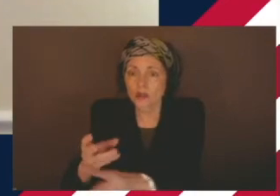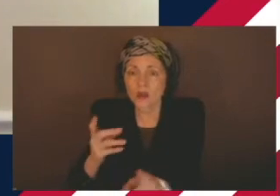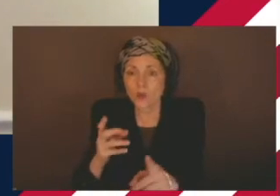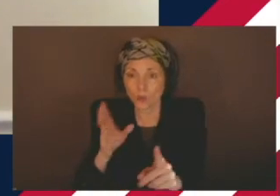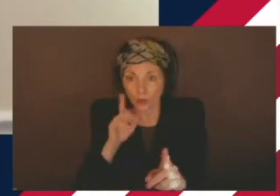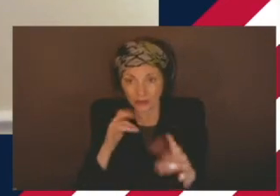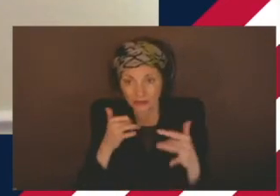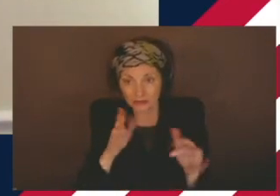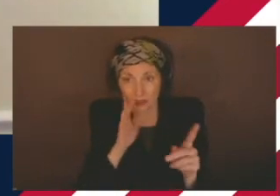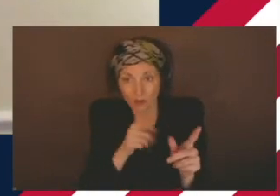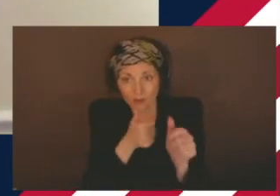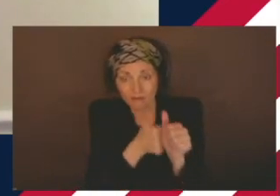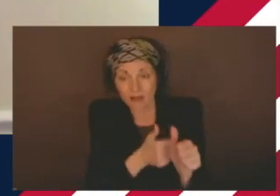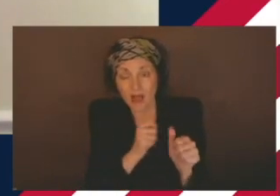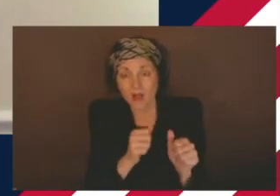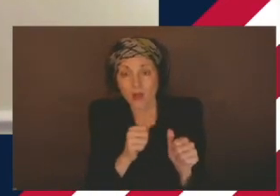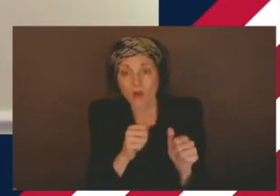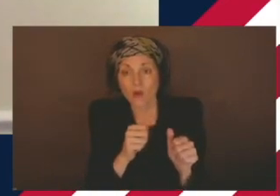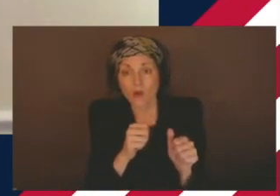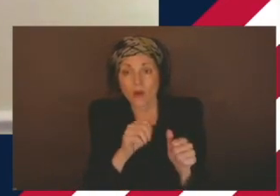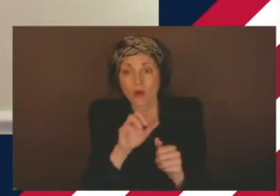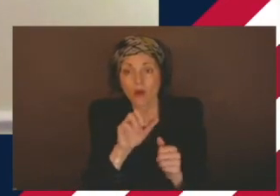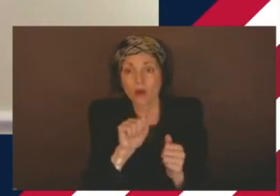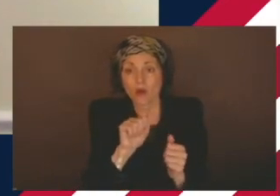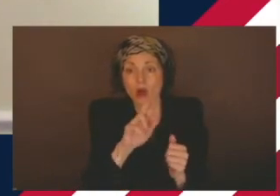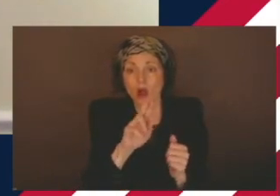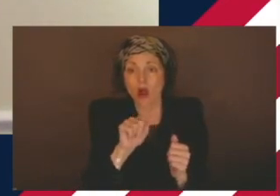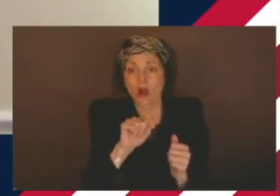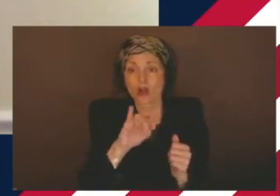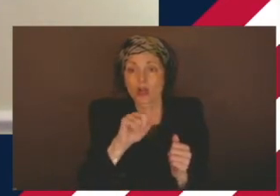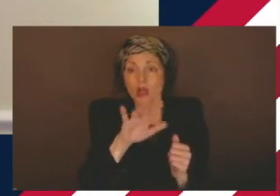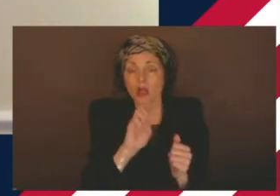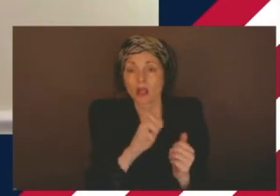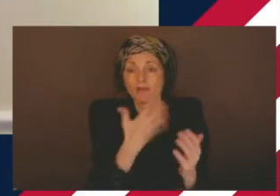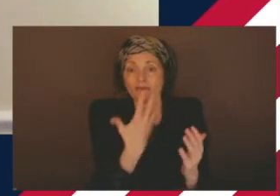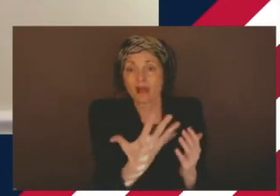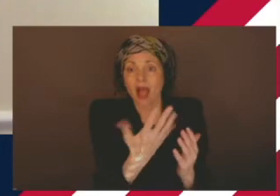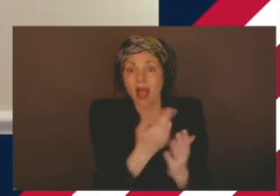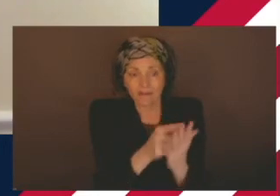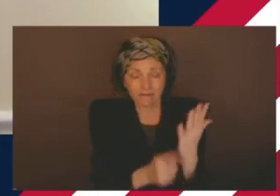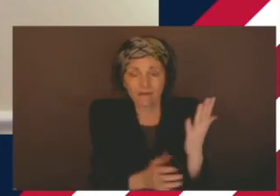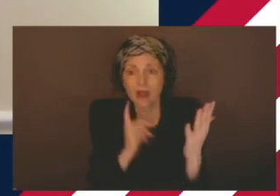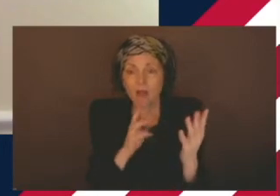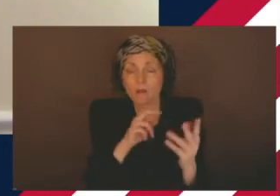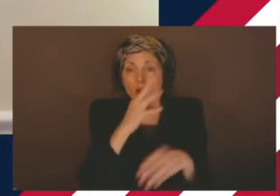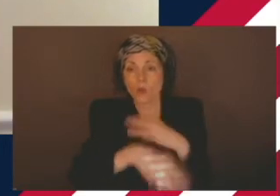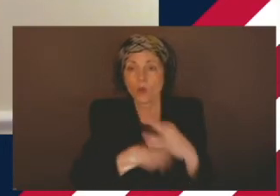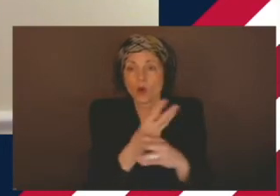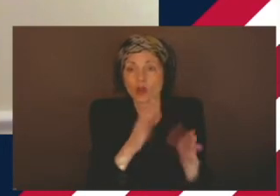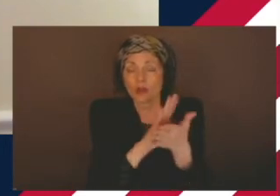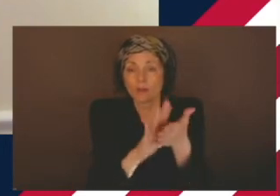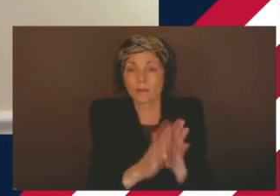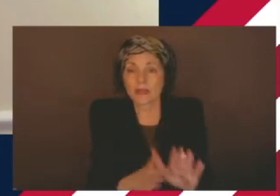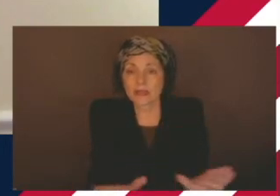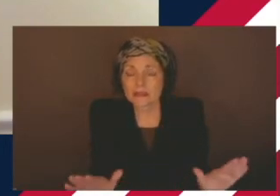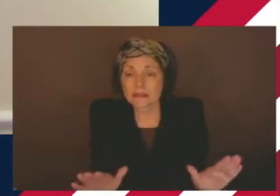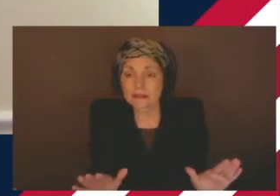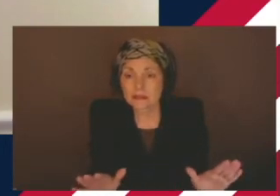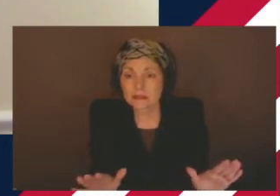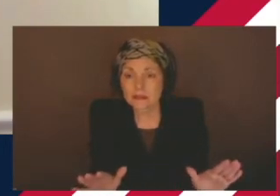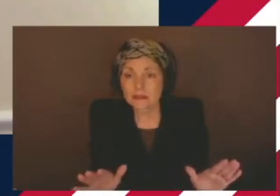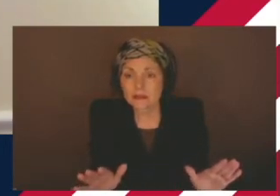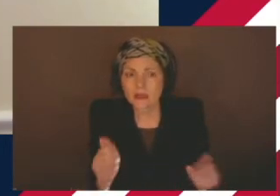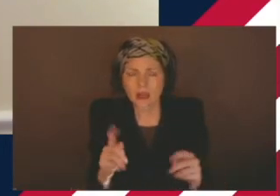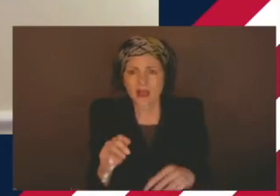Europe whole, free, and at peace. Fellow democracies keen to partner on COVID and climate change shouldn't